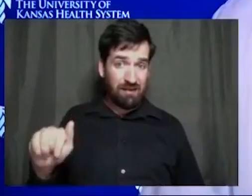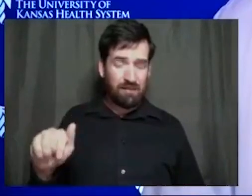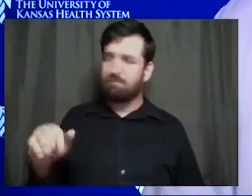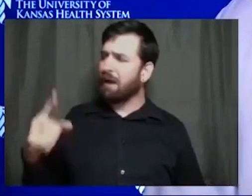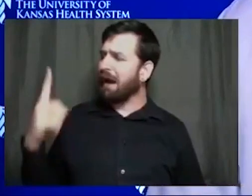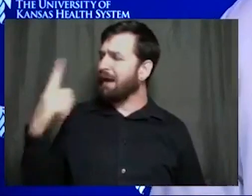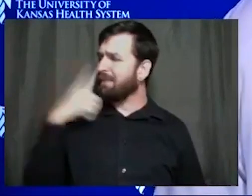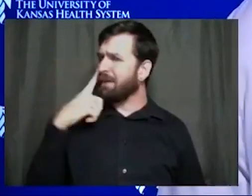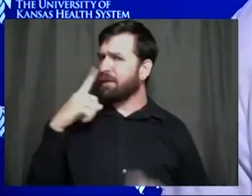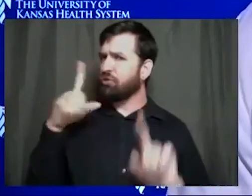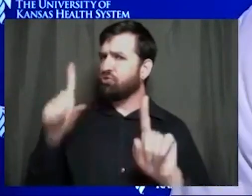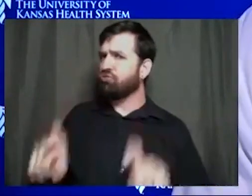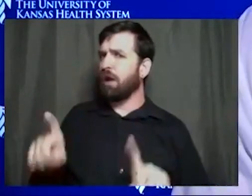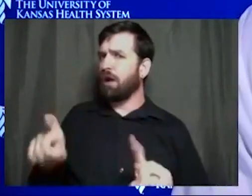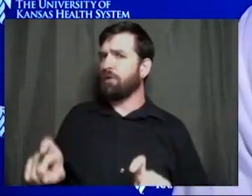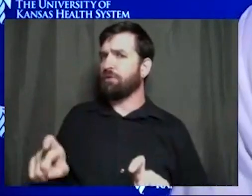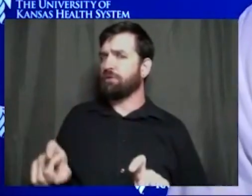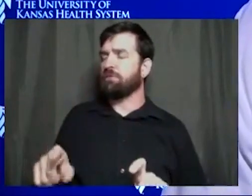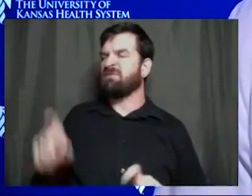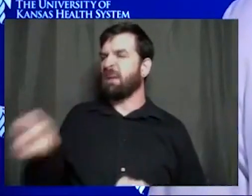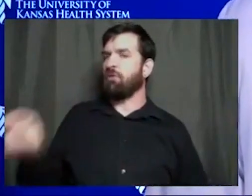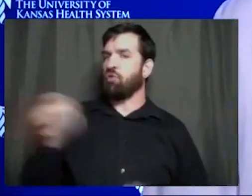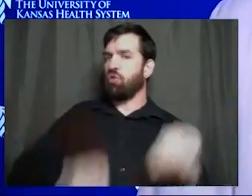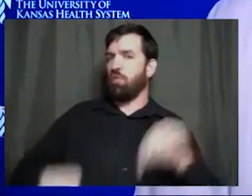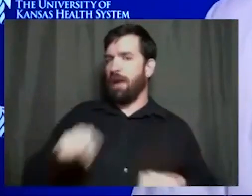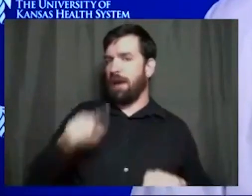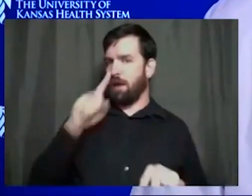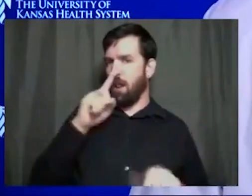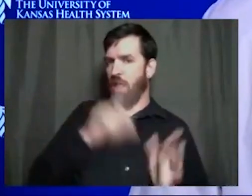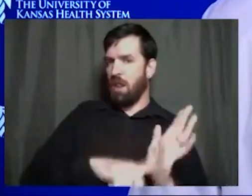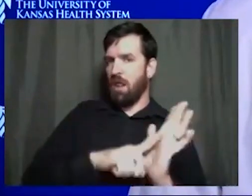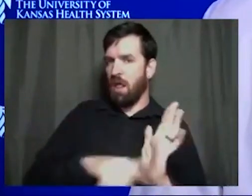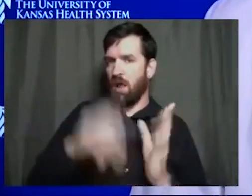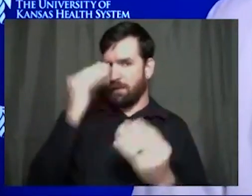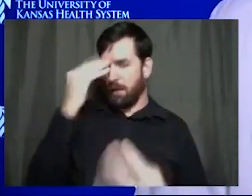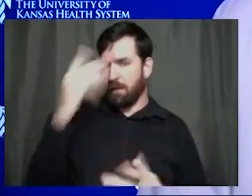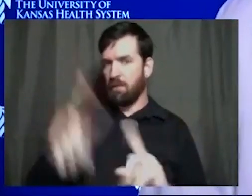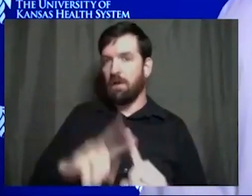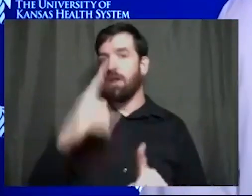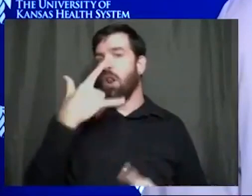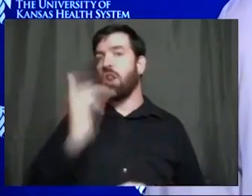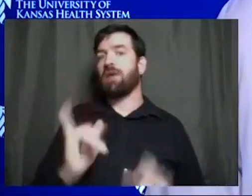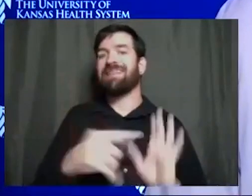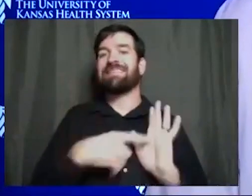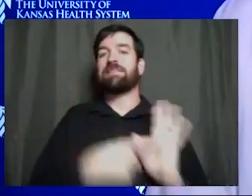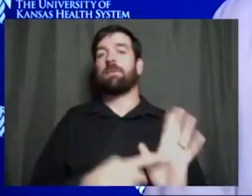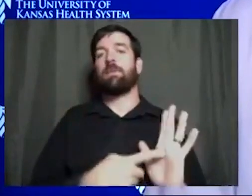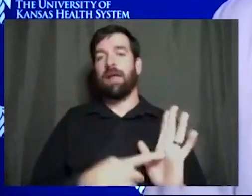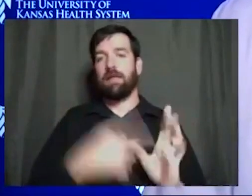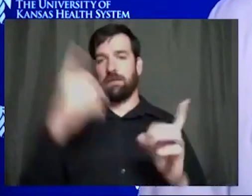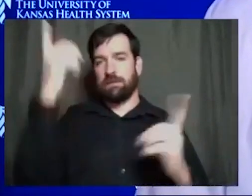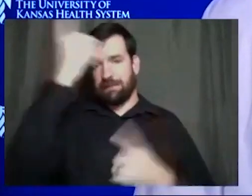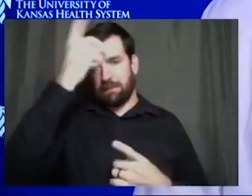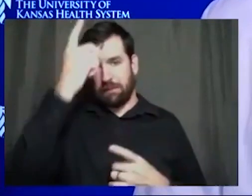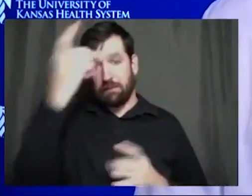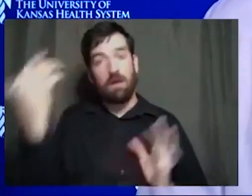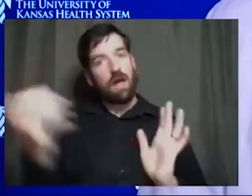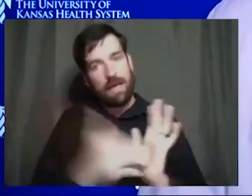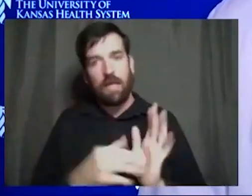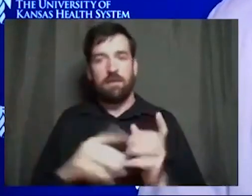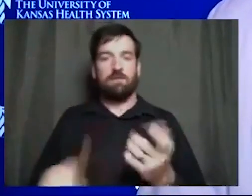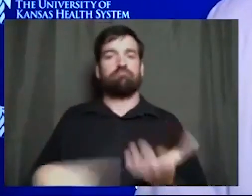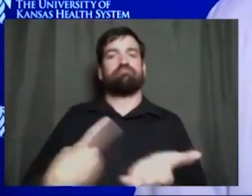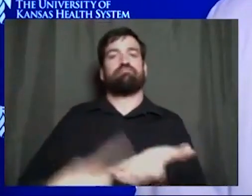trials were looking, and I have to go back and look at the data, but I think they were looking at symptomatic disease. So again, I think when we talk about